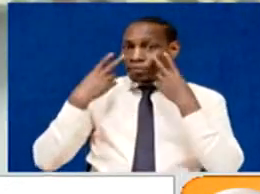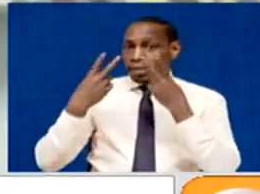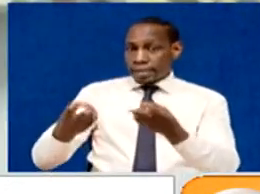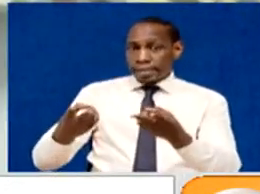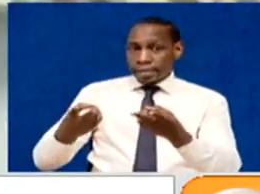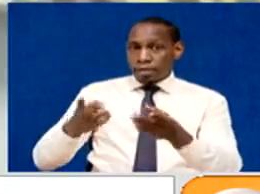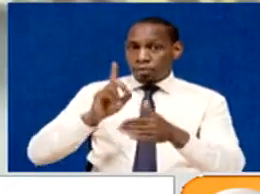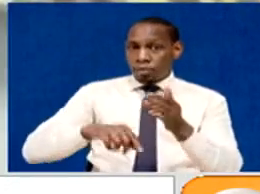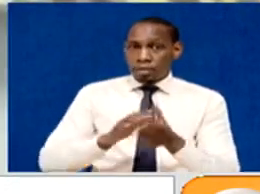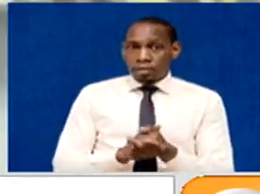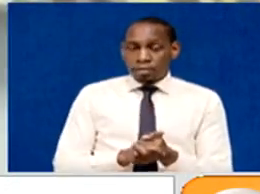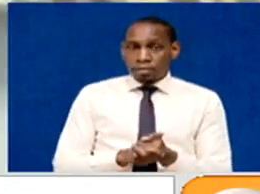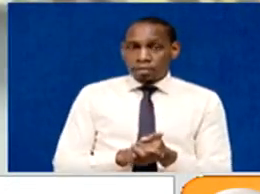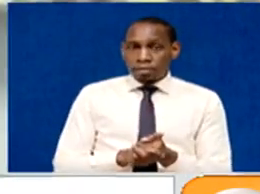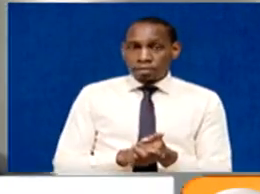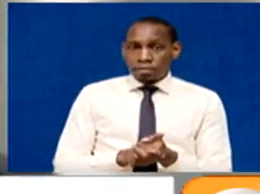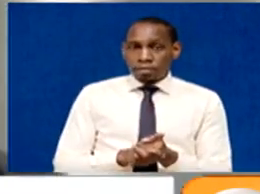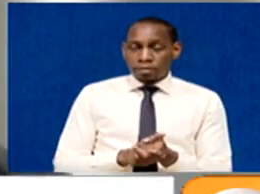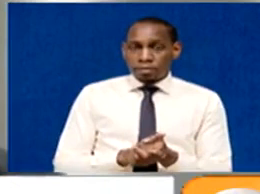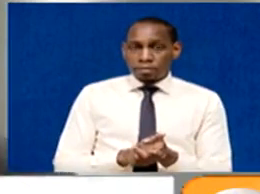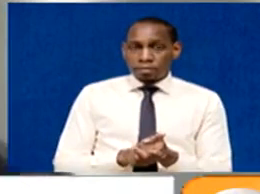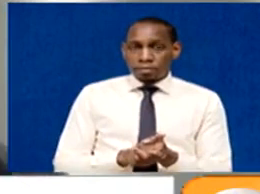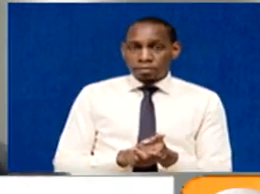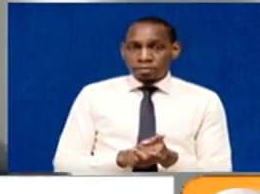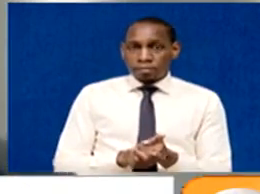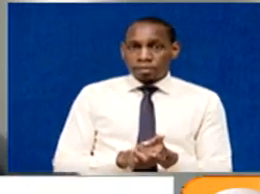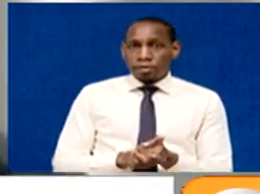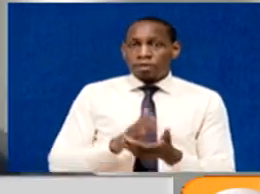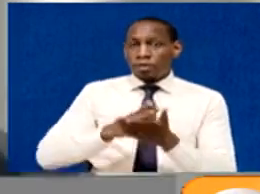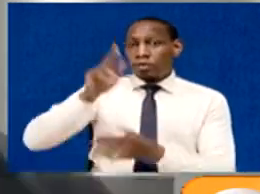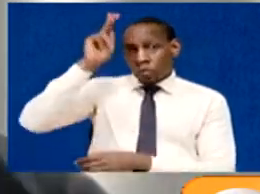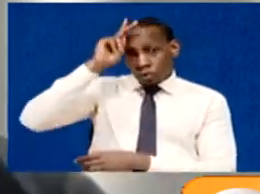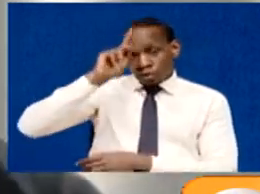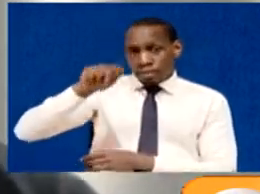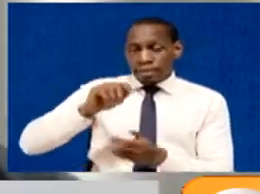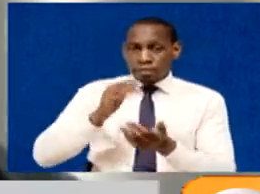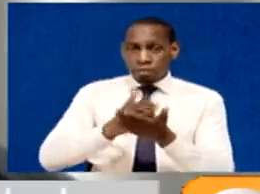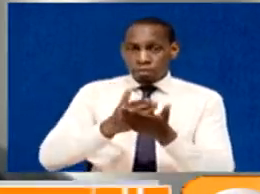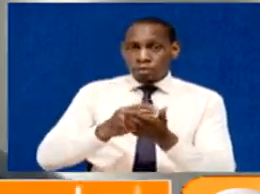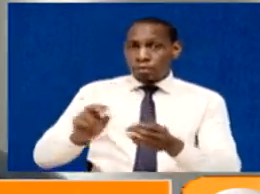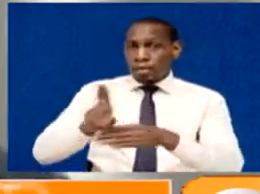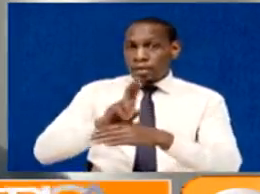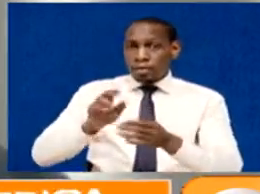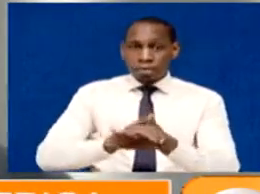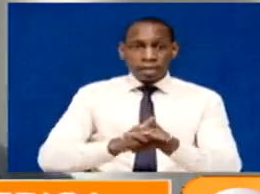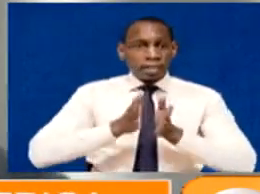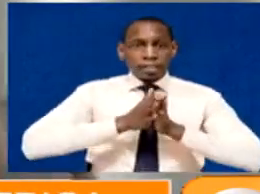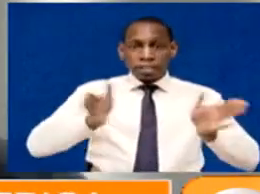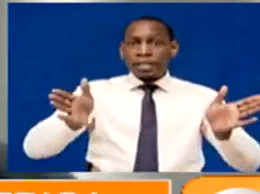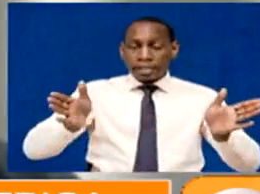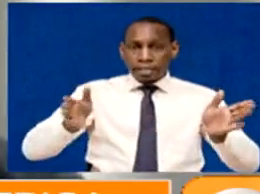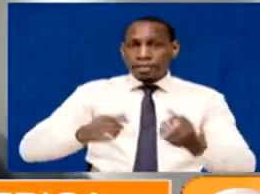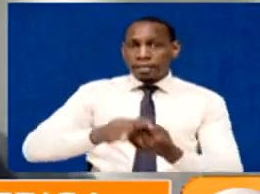at the NFT space. There's a huge knowledge gap that has to be closed across the